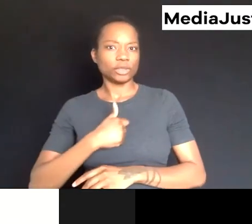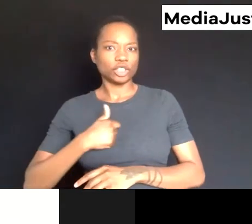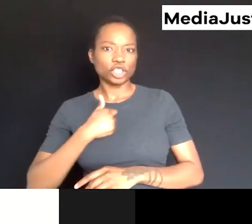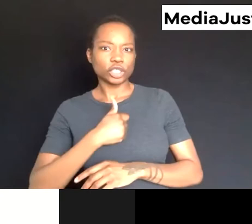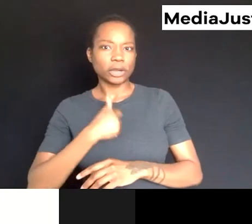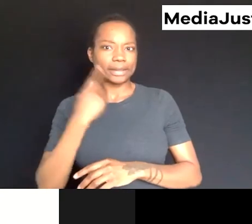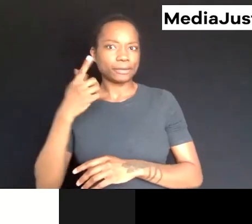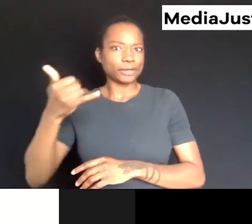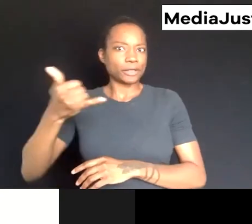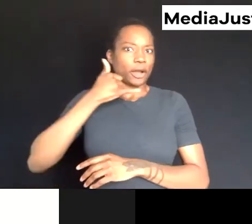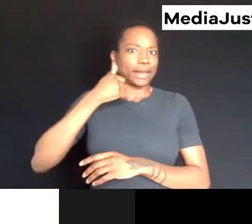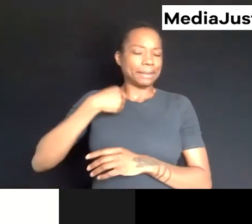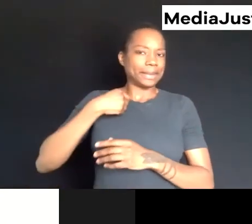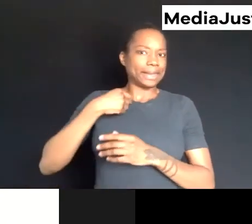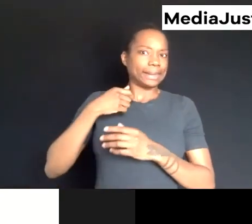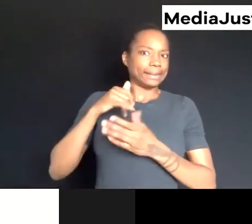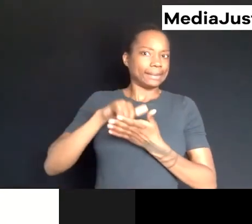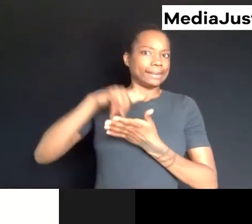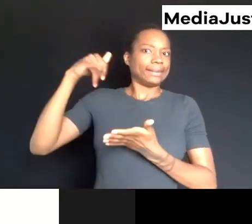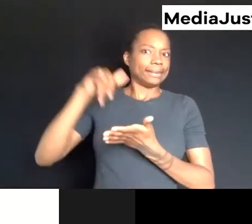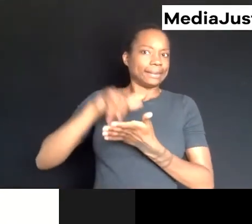me. Apologies for that.